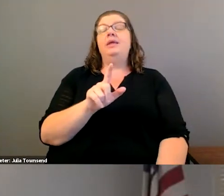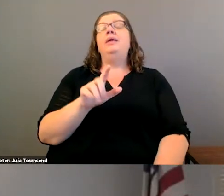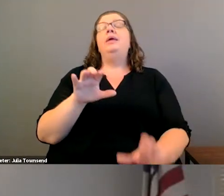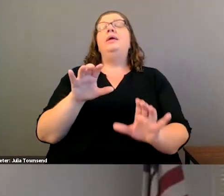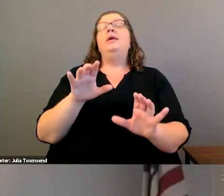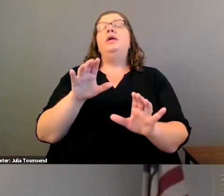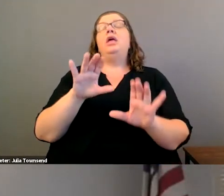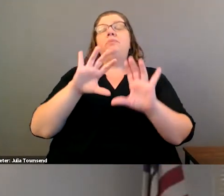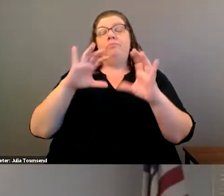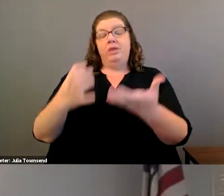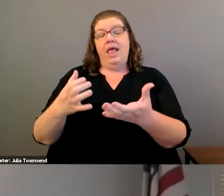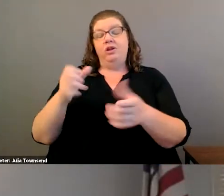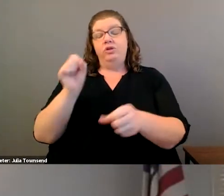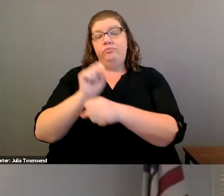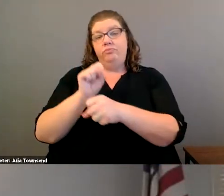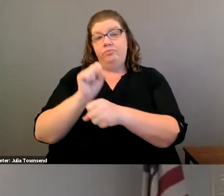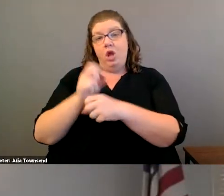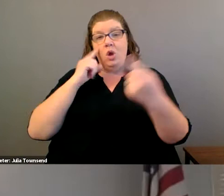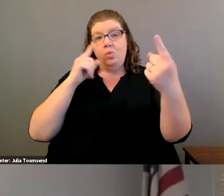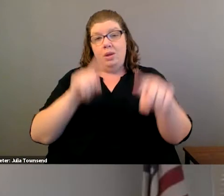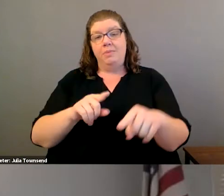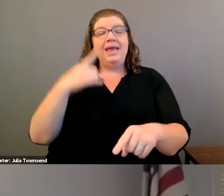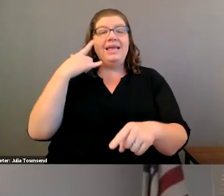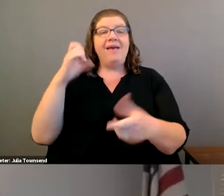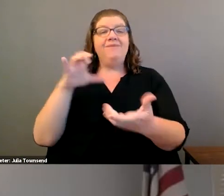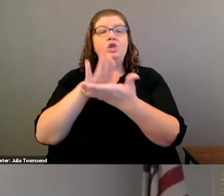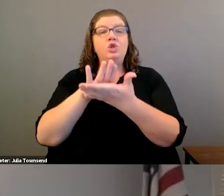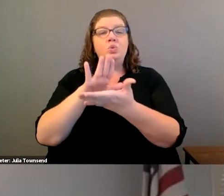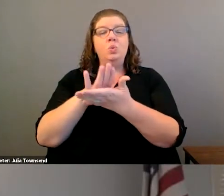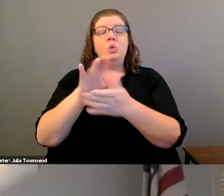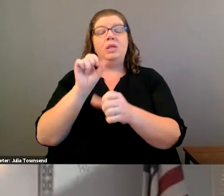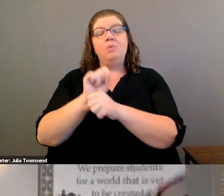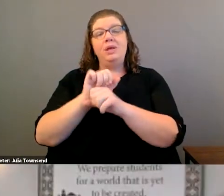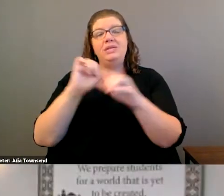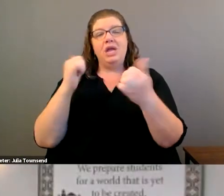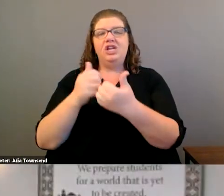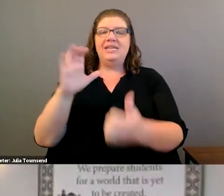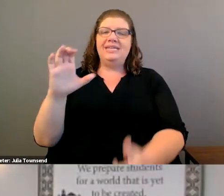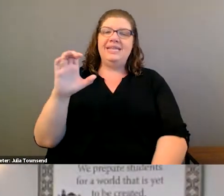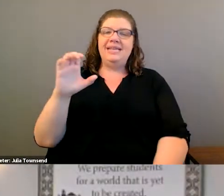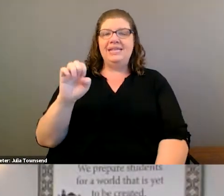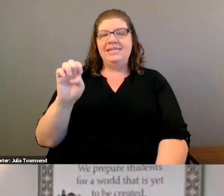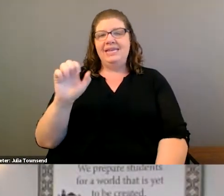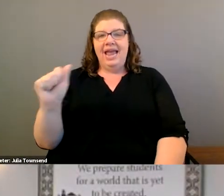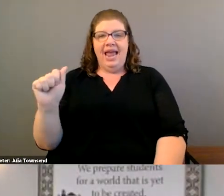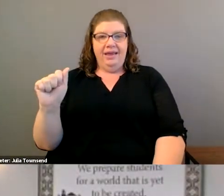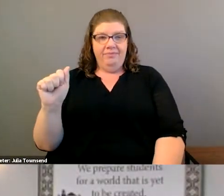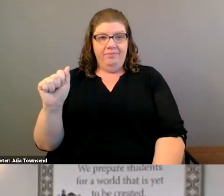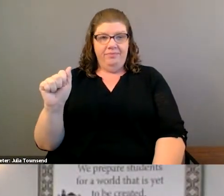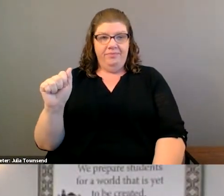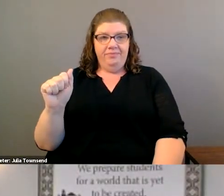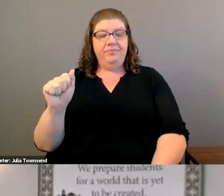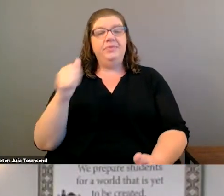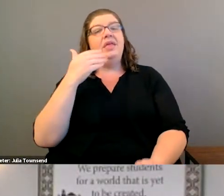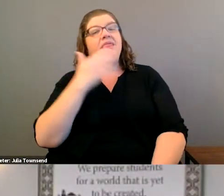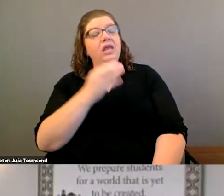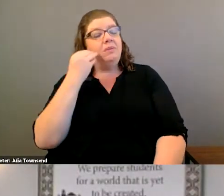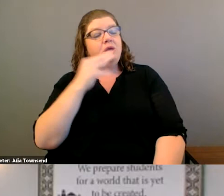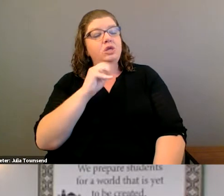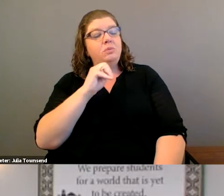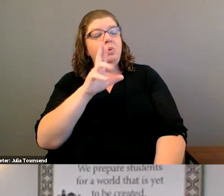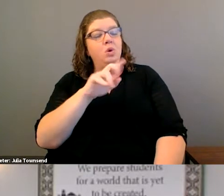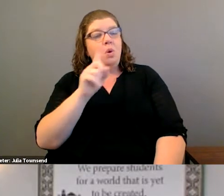agreement for the California School Employees Association, CSEA. Thank you, Ms. Munoz. And a